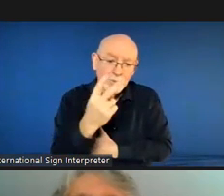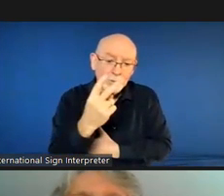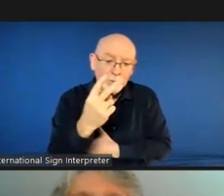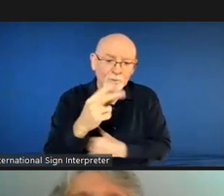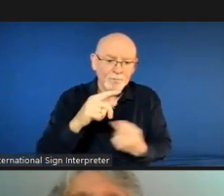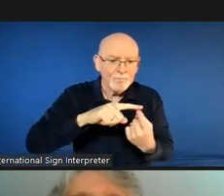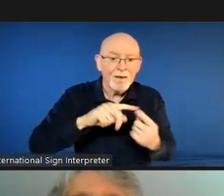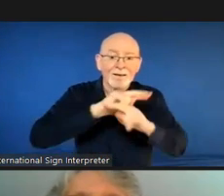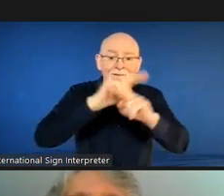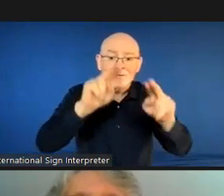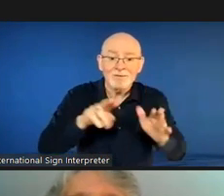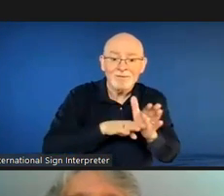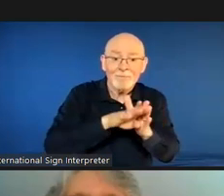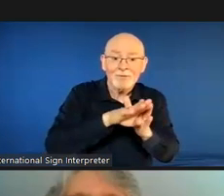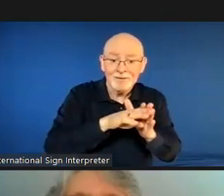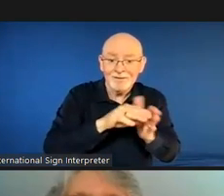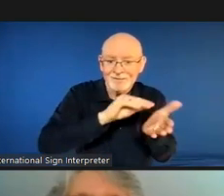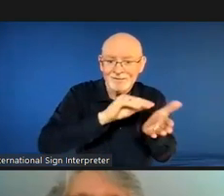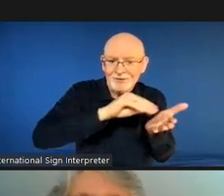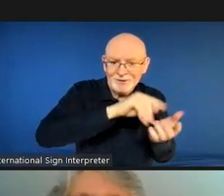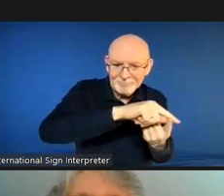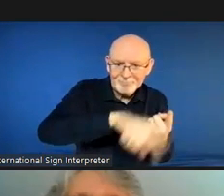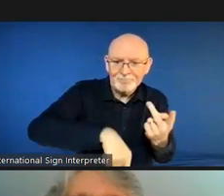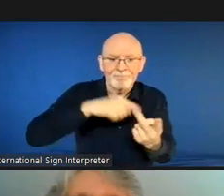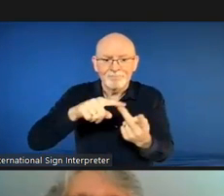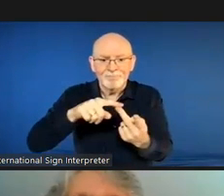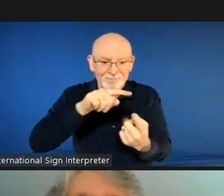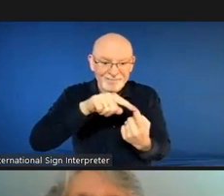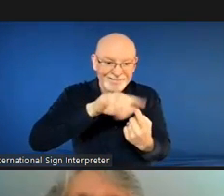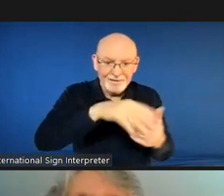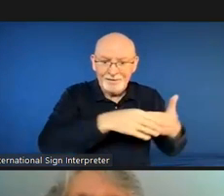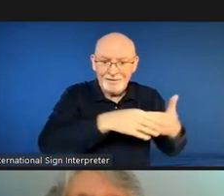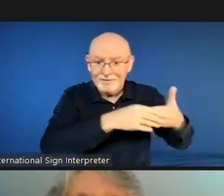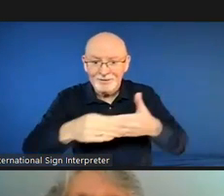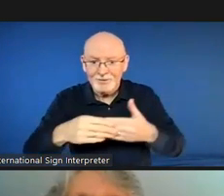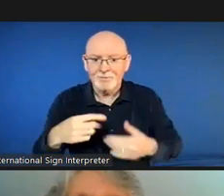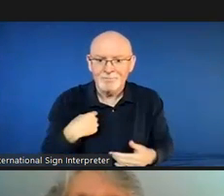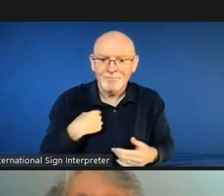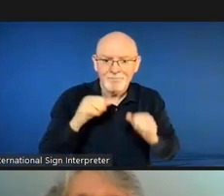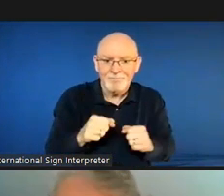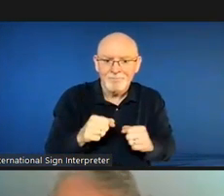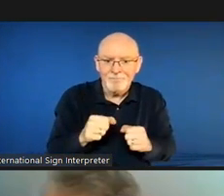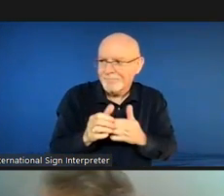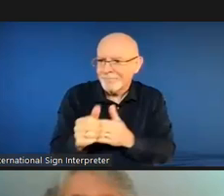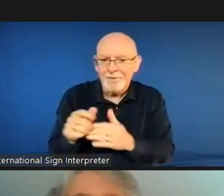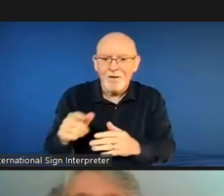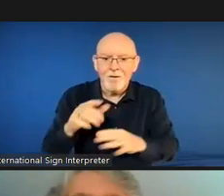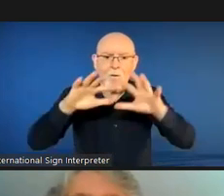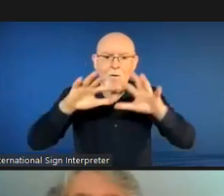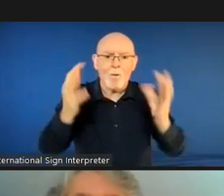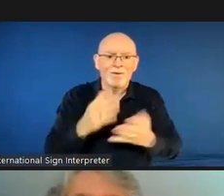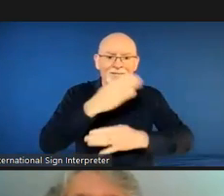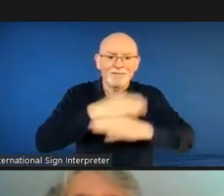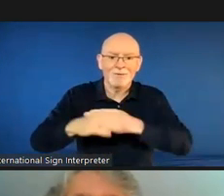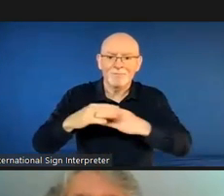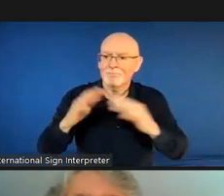Summit in 2018 and were able to develop our strategy for the whole of DFID, which was the first disability